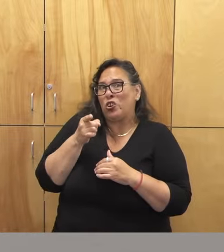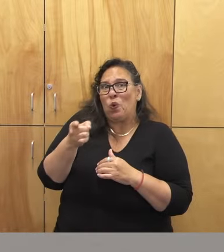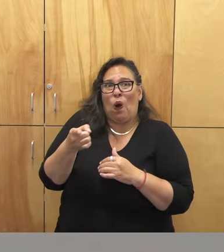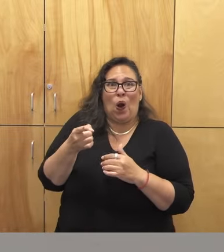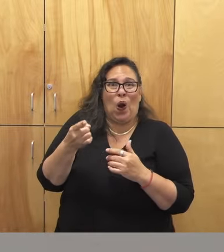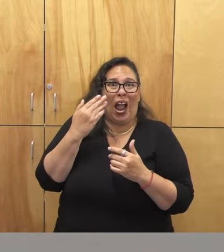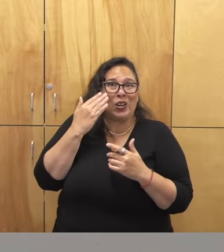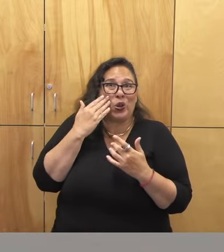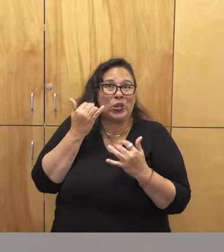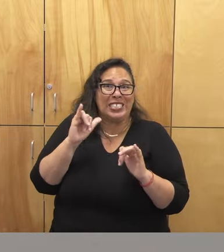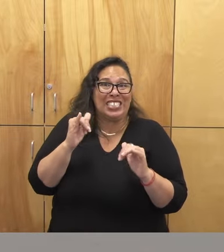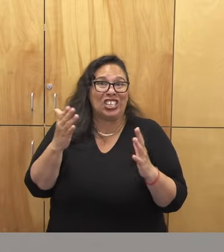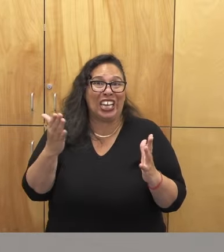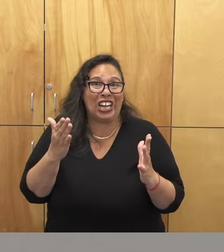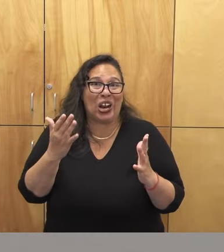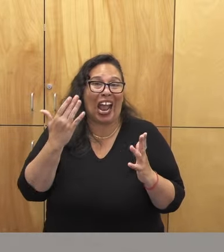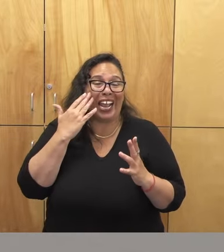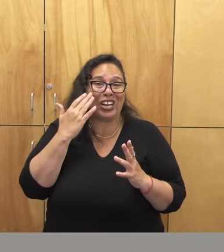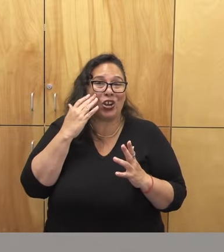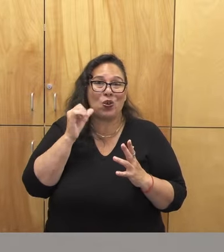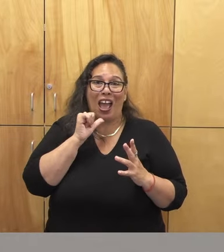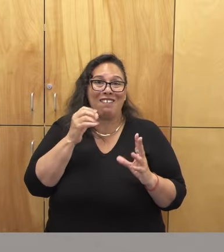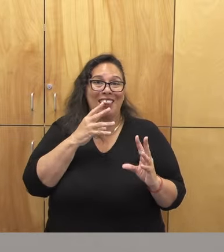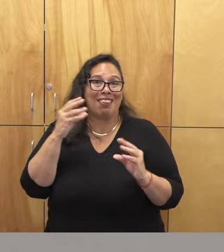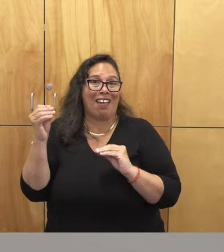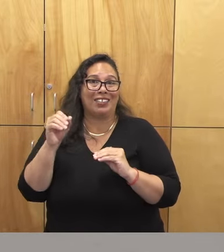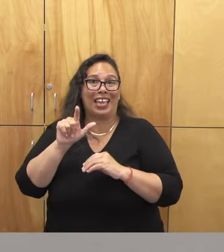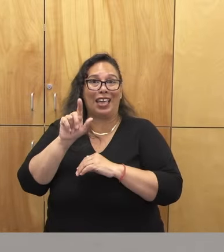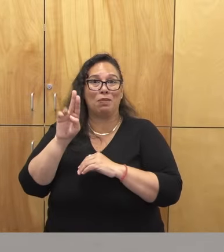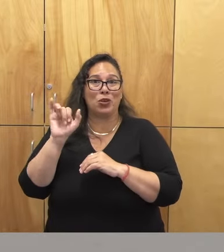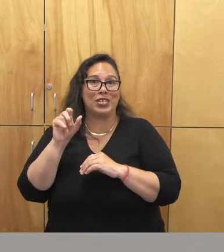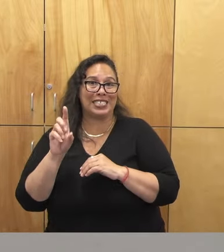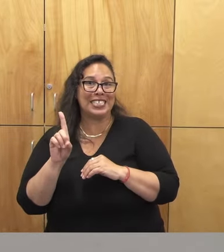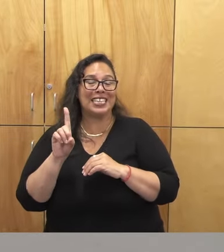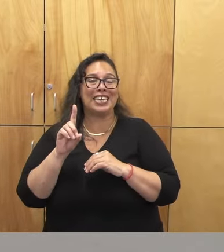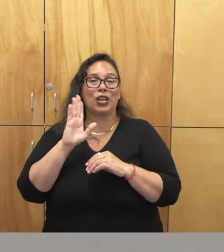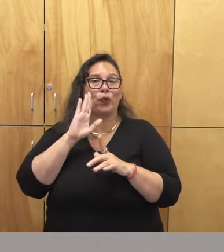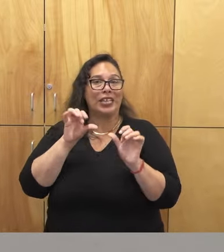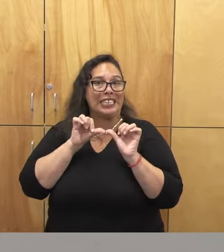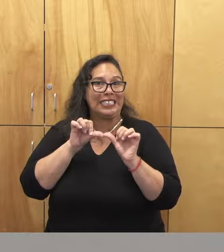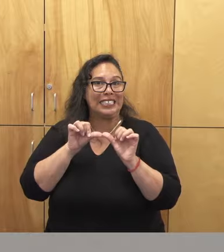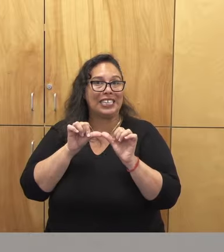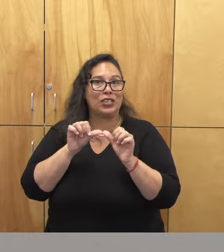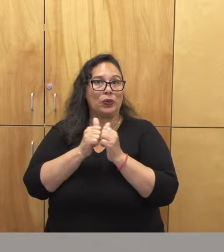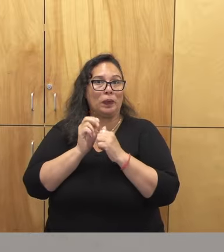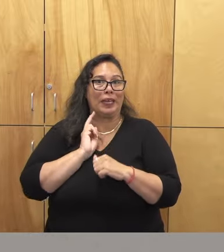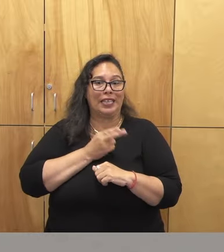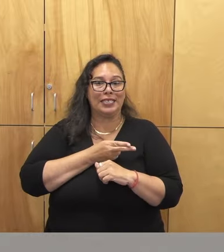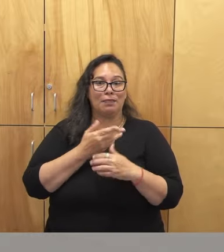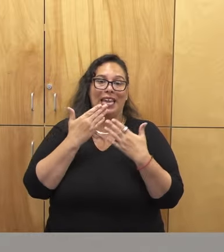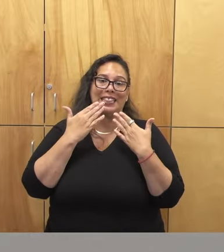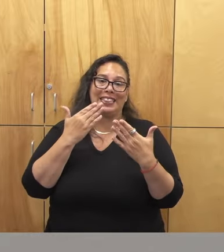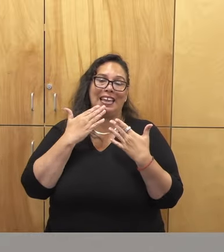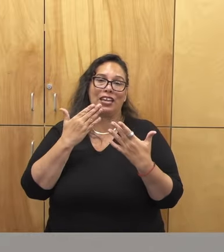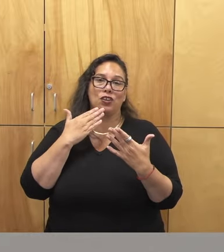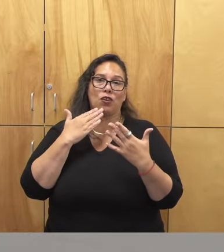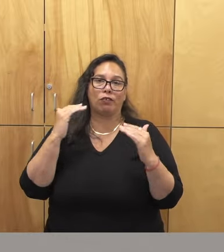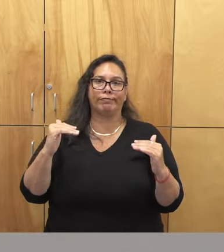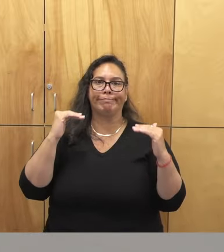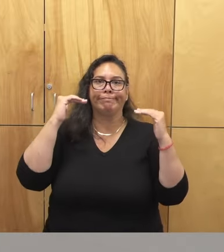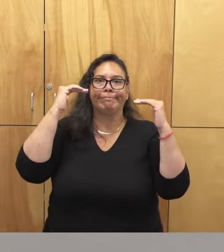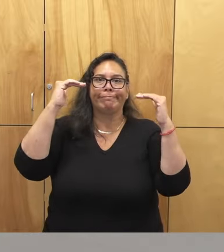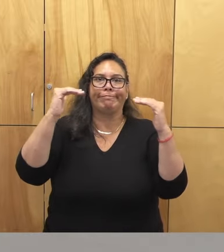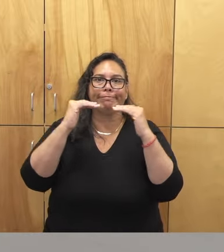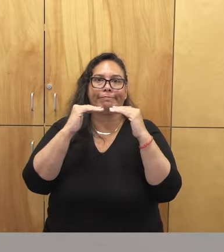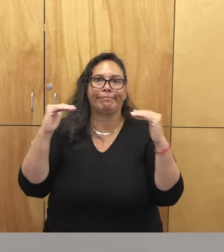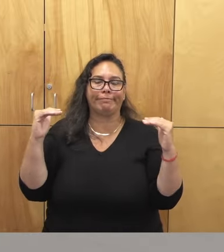you're still here, and I know you haven't left LBUSD, and you'll continue on. But thank you for raising the bar at this